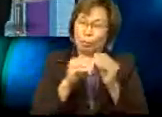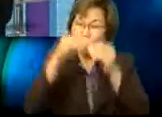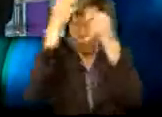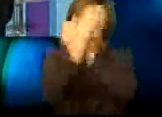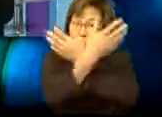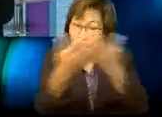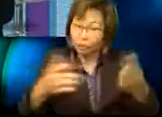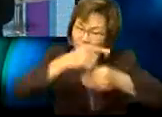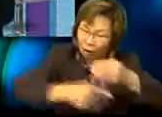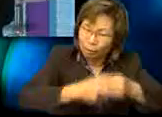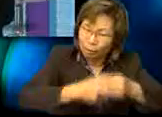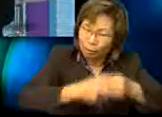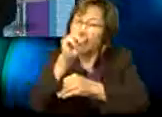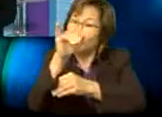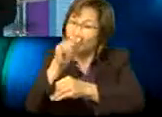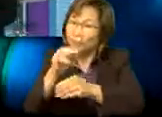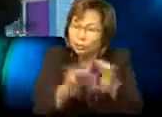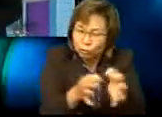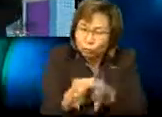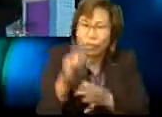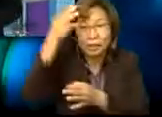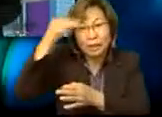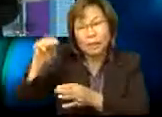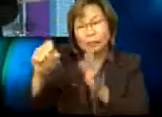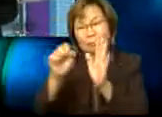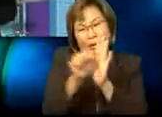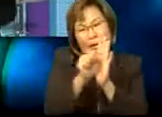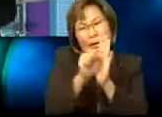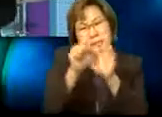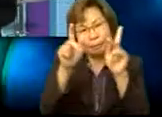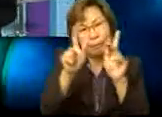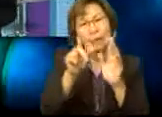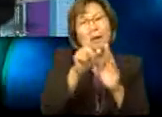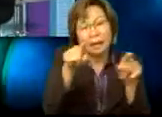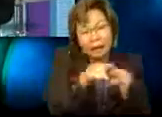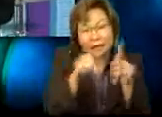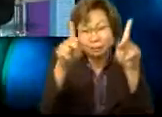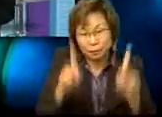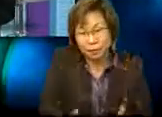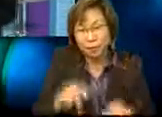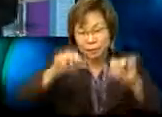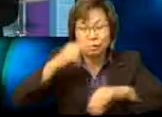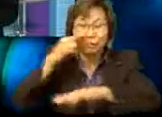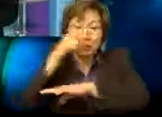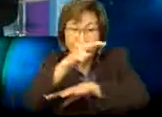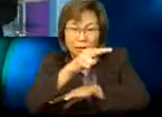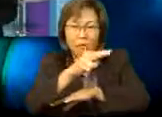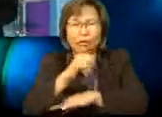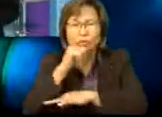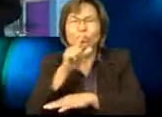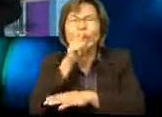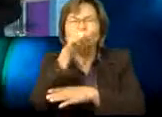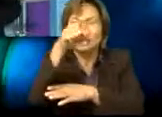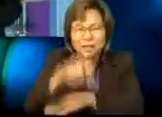Amin to describe him as a person. Now, can you see? It is not really necessary to use